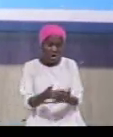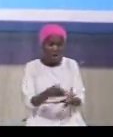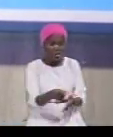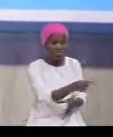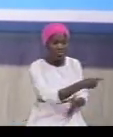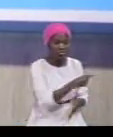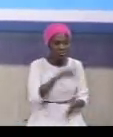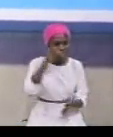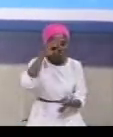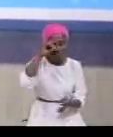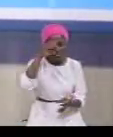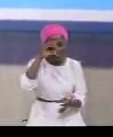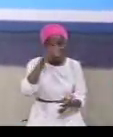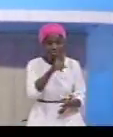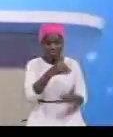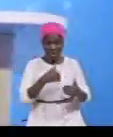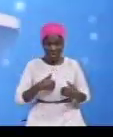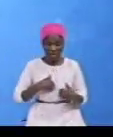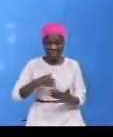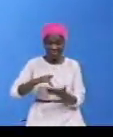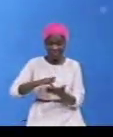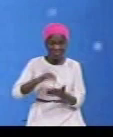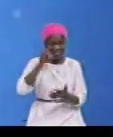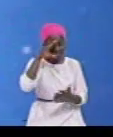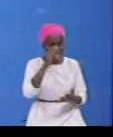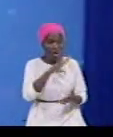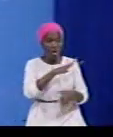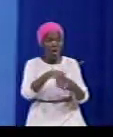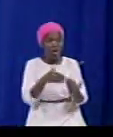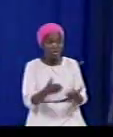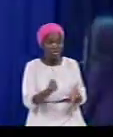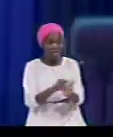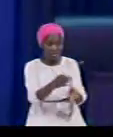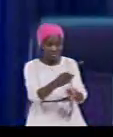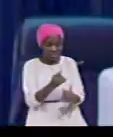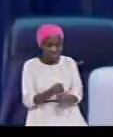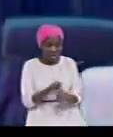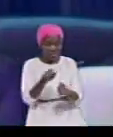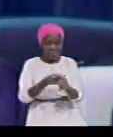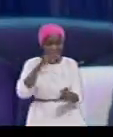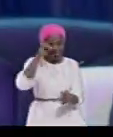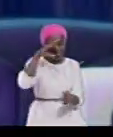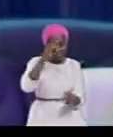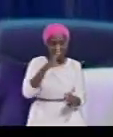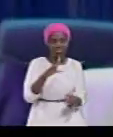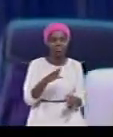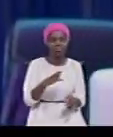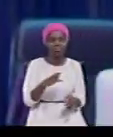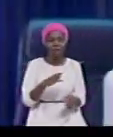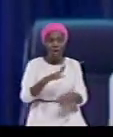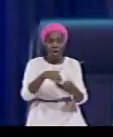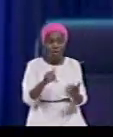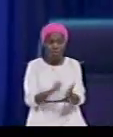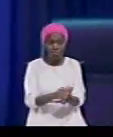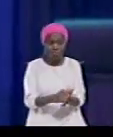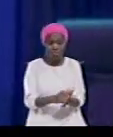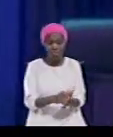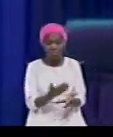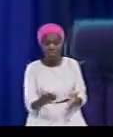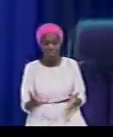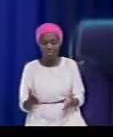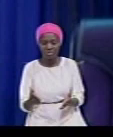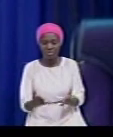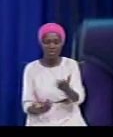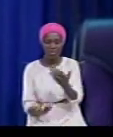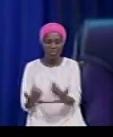the various things you got from all those magicians, burn them up. And then when you do that, between